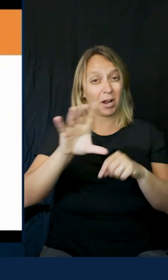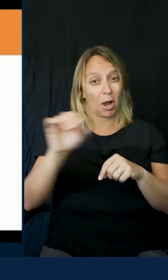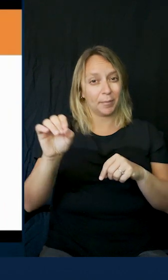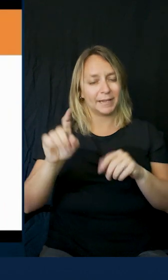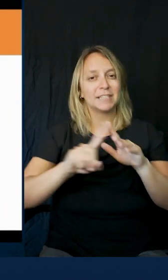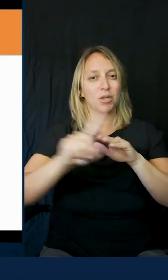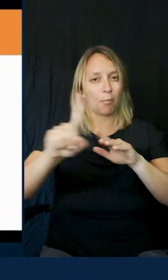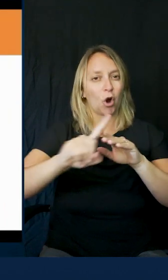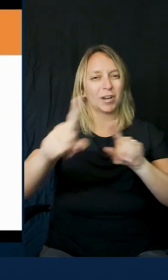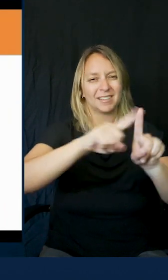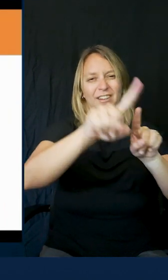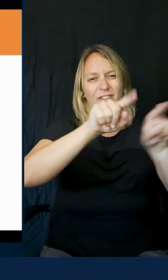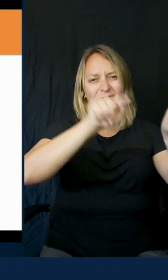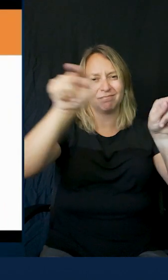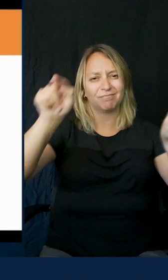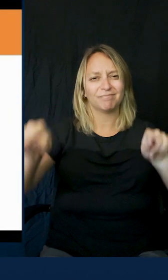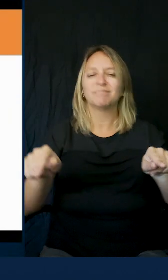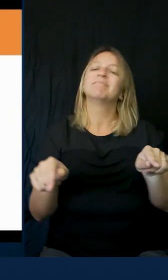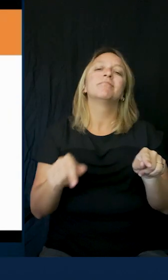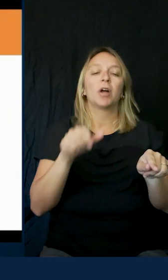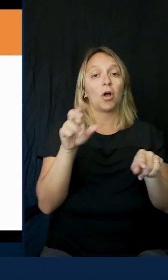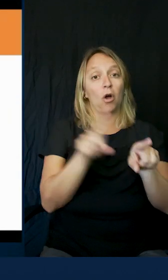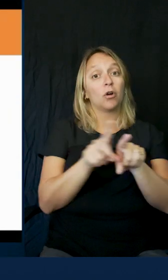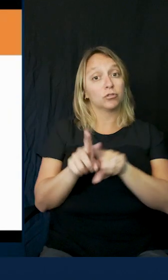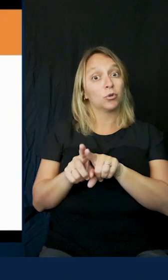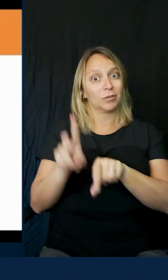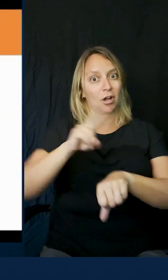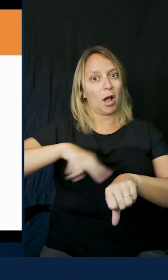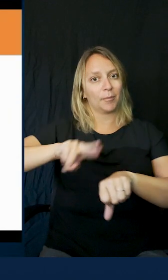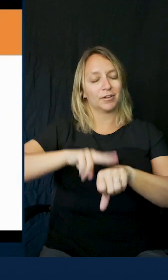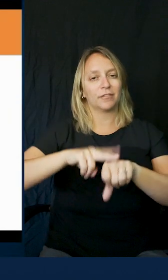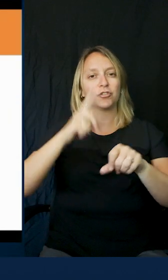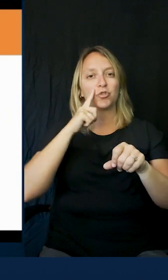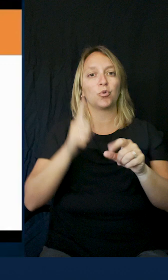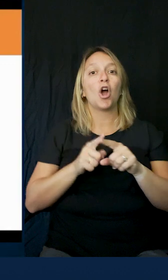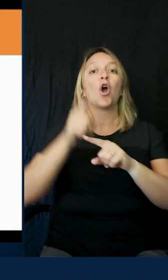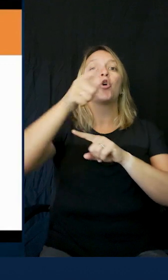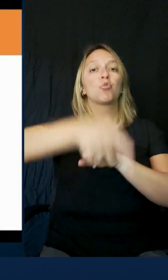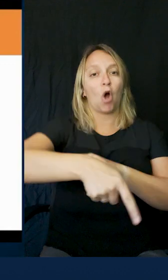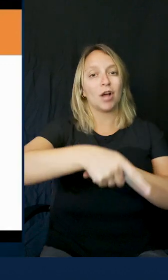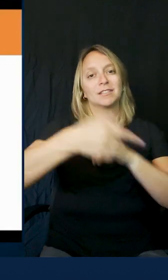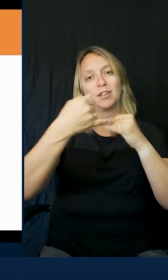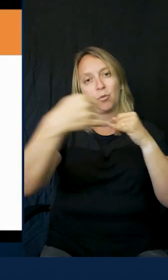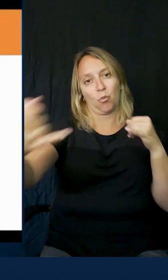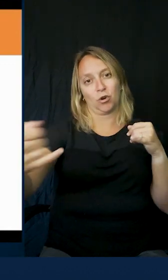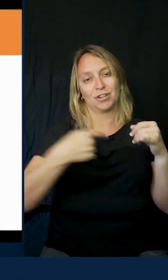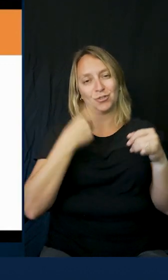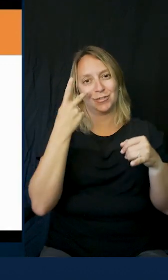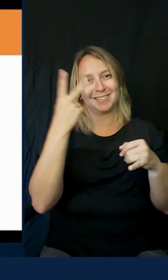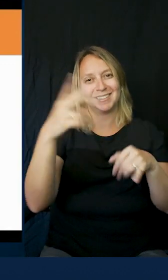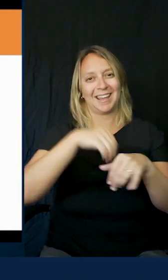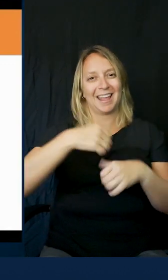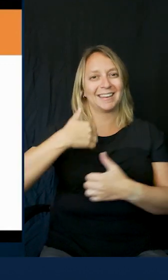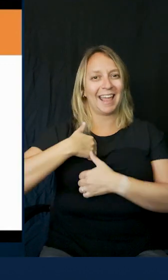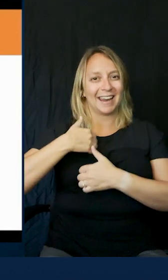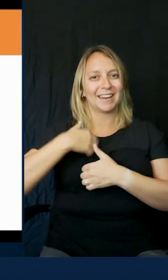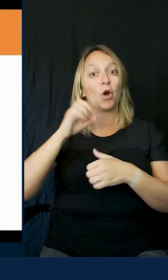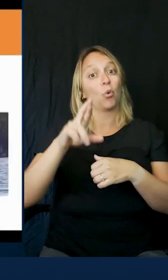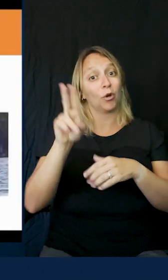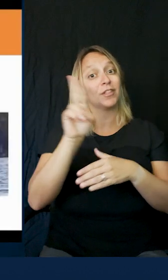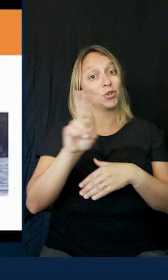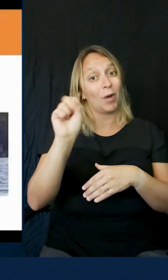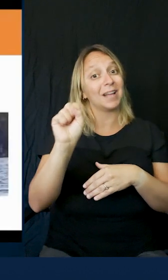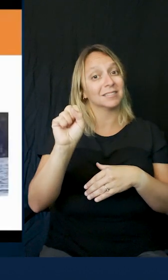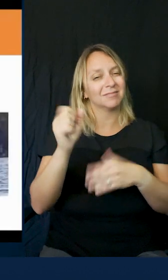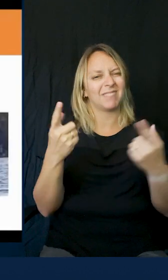points. And it's also not uncommon for whale watchers to cross the border to view whales in Canada or the US. So that happens a